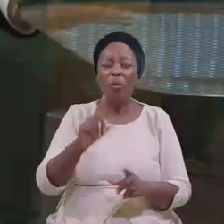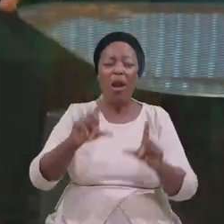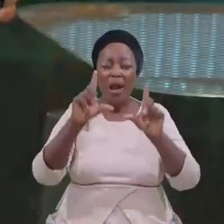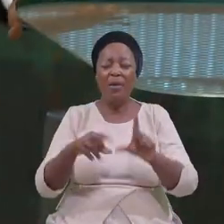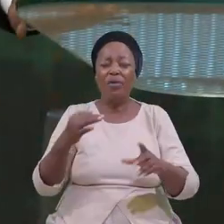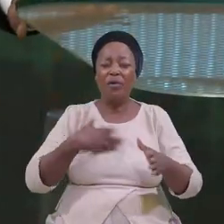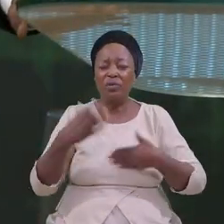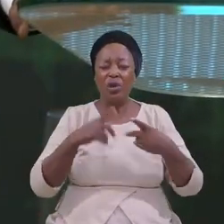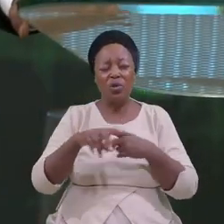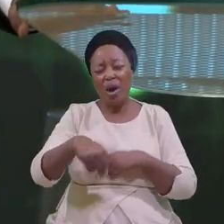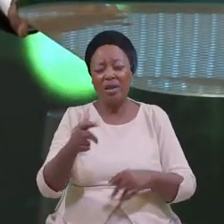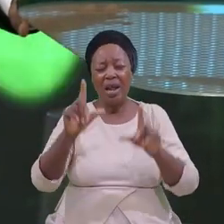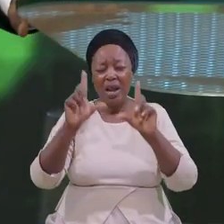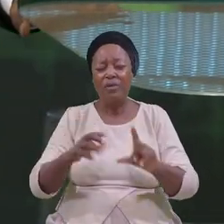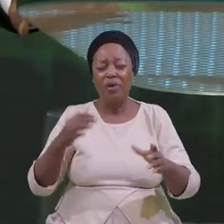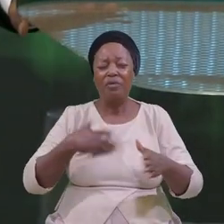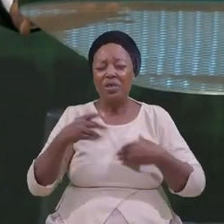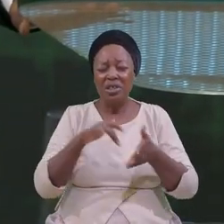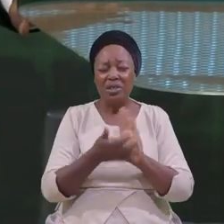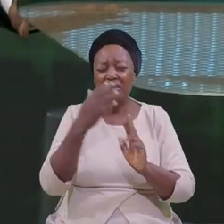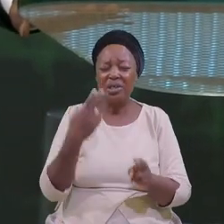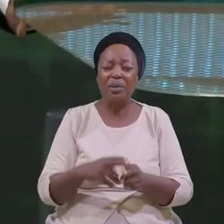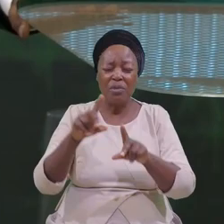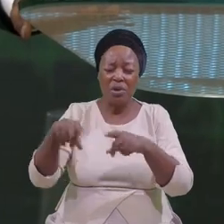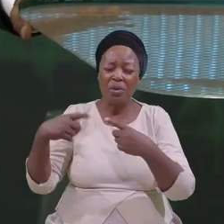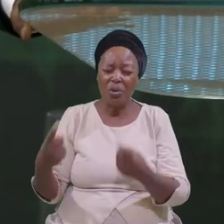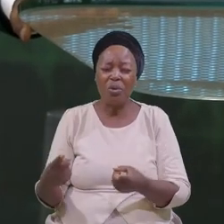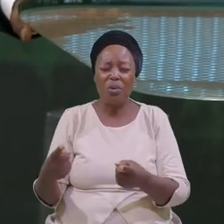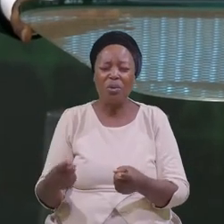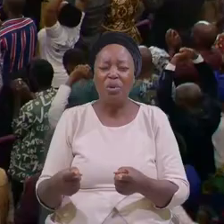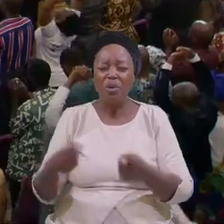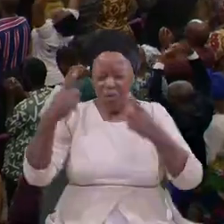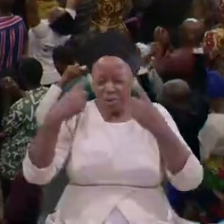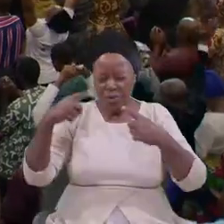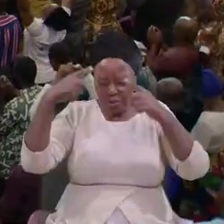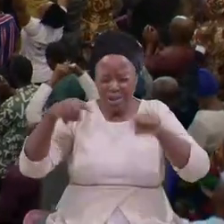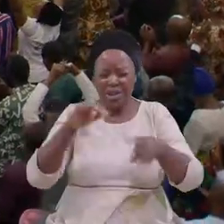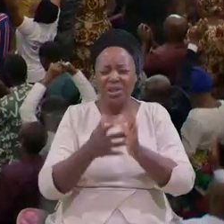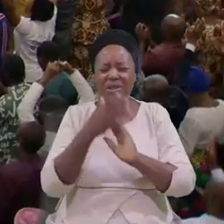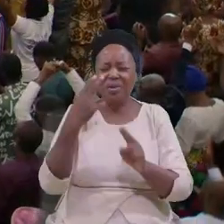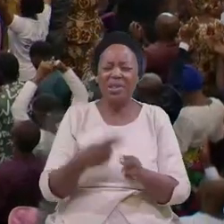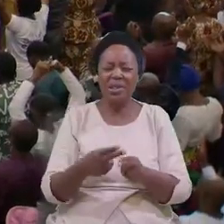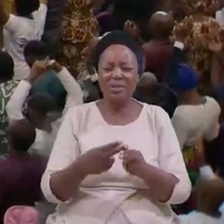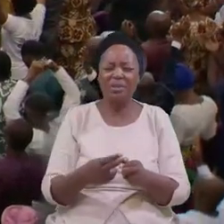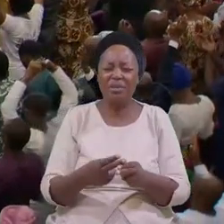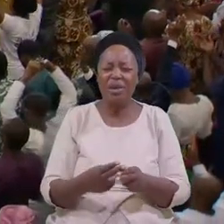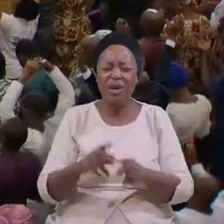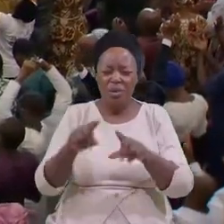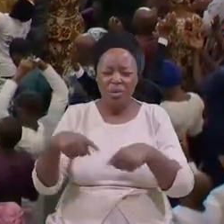to another level of joy. Go succeed.